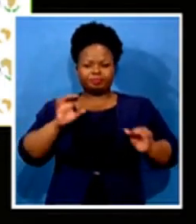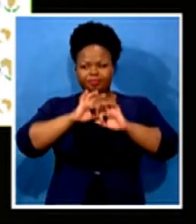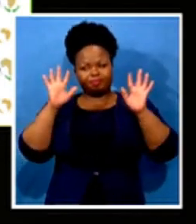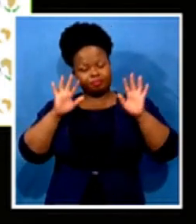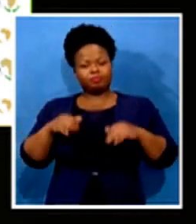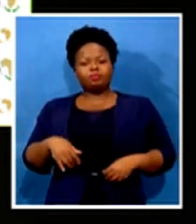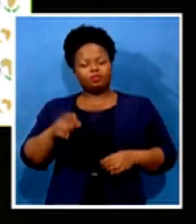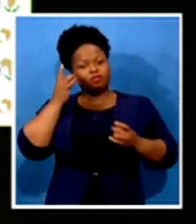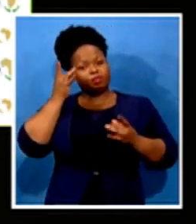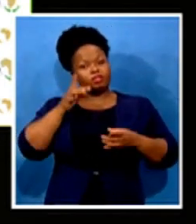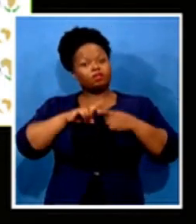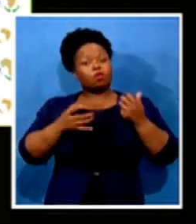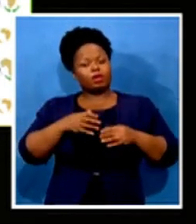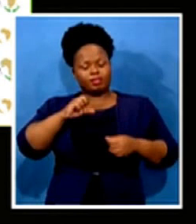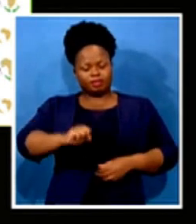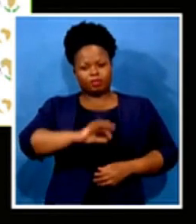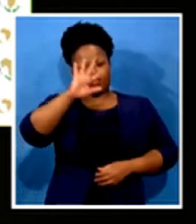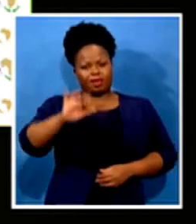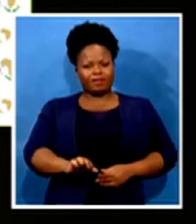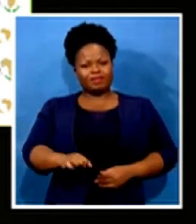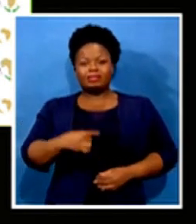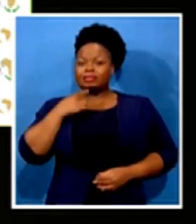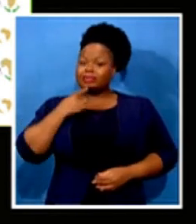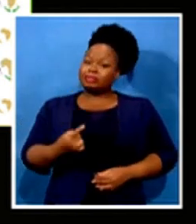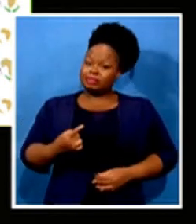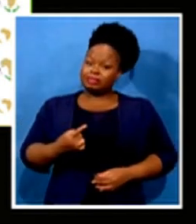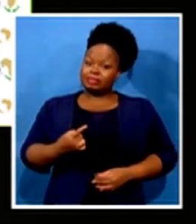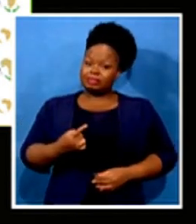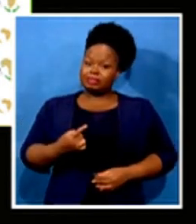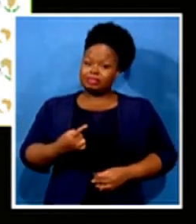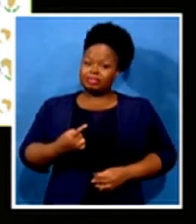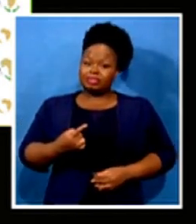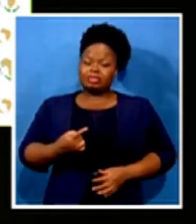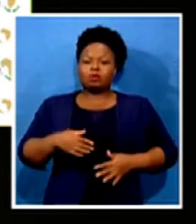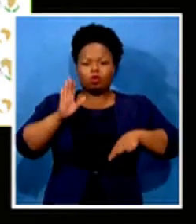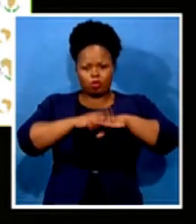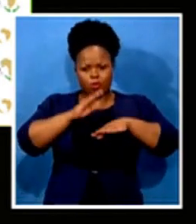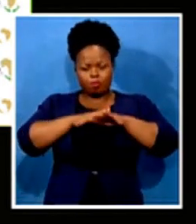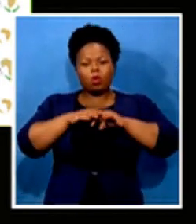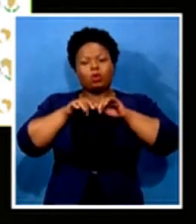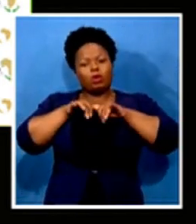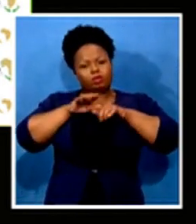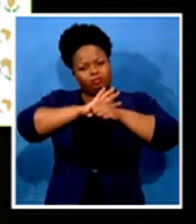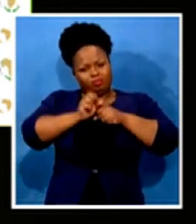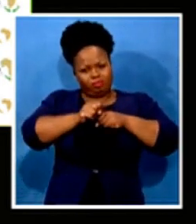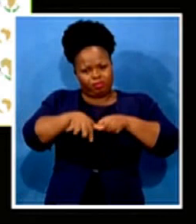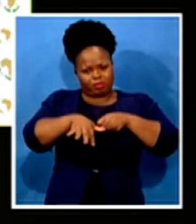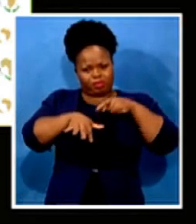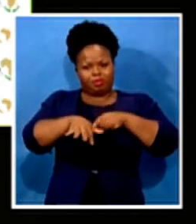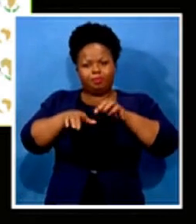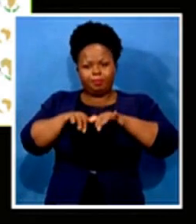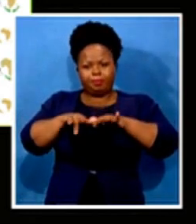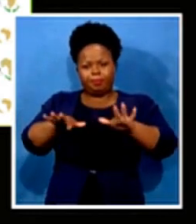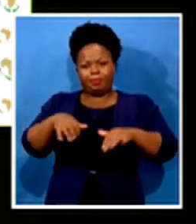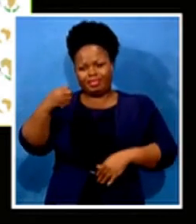that they are dominating this the second wave in South Africa. So it seems to